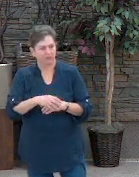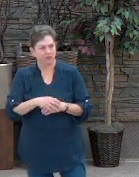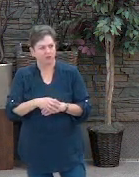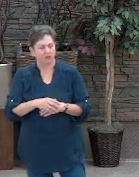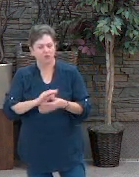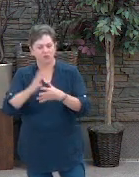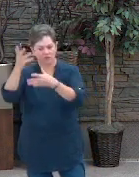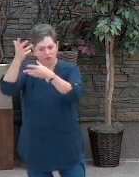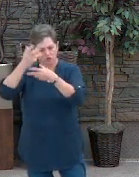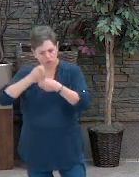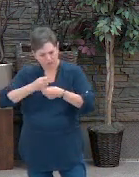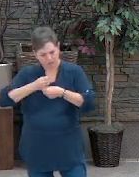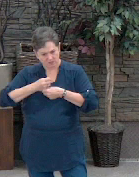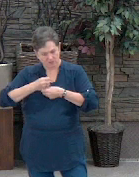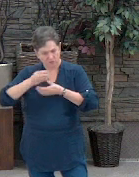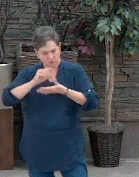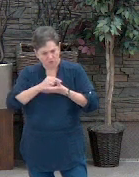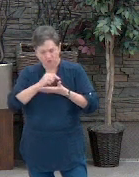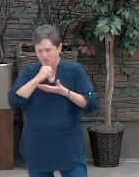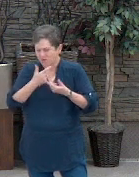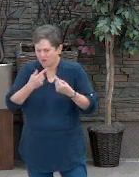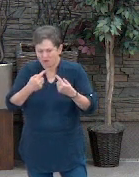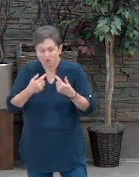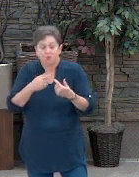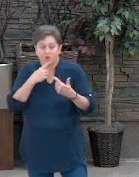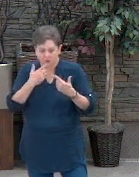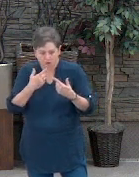to be entrusted with the gospel.